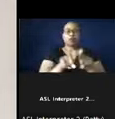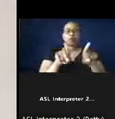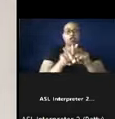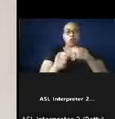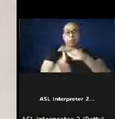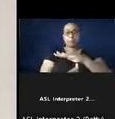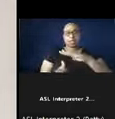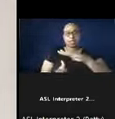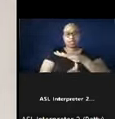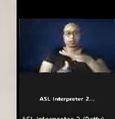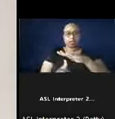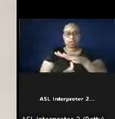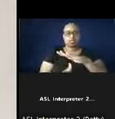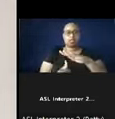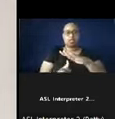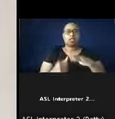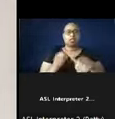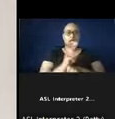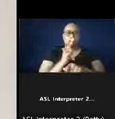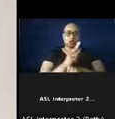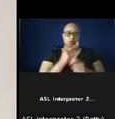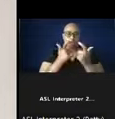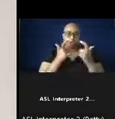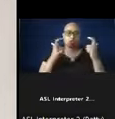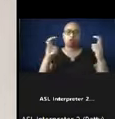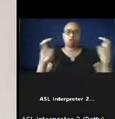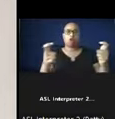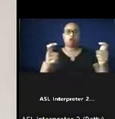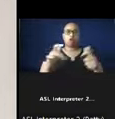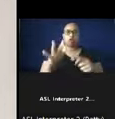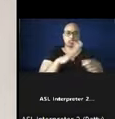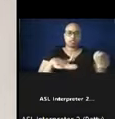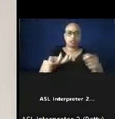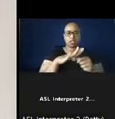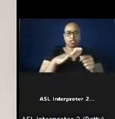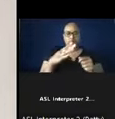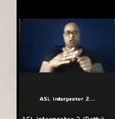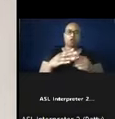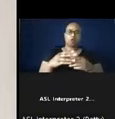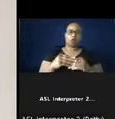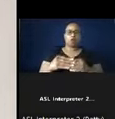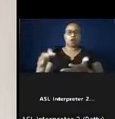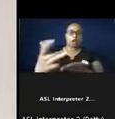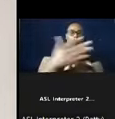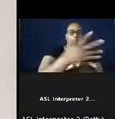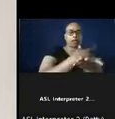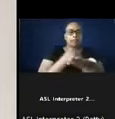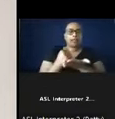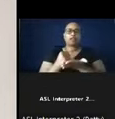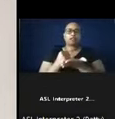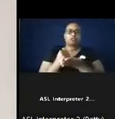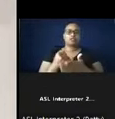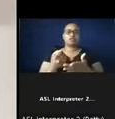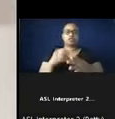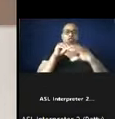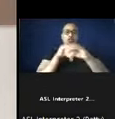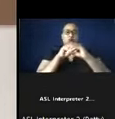we use this large space for collection storage and potential offices.